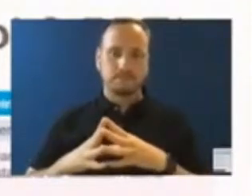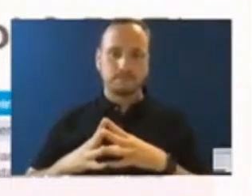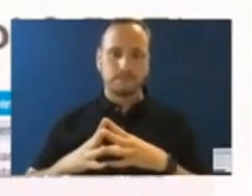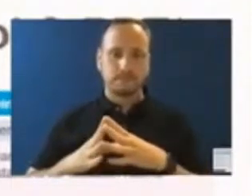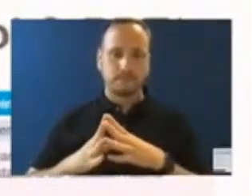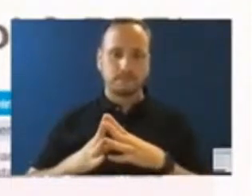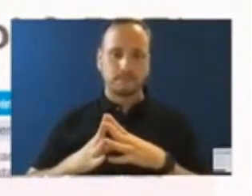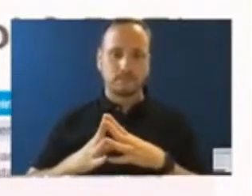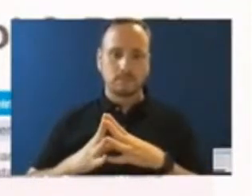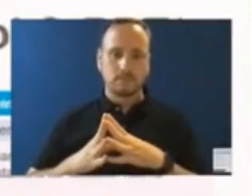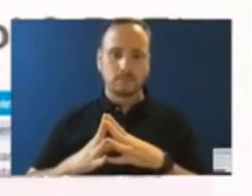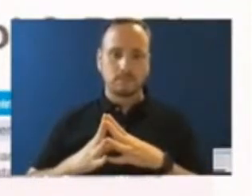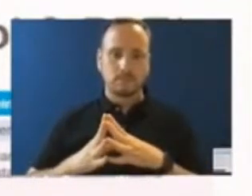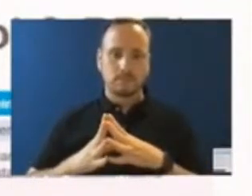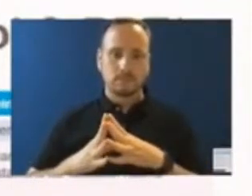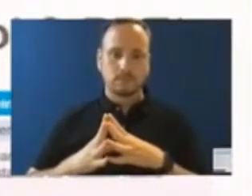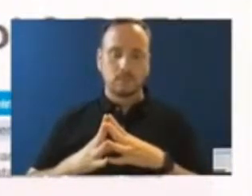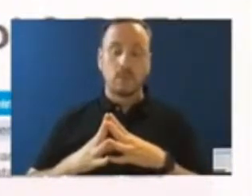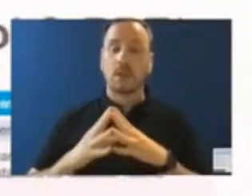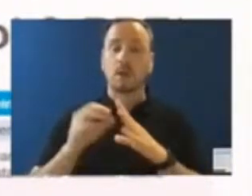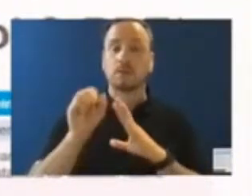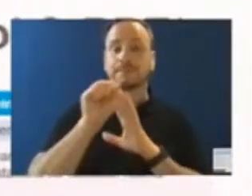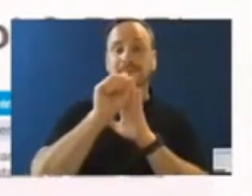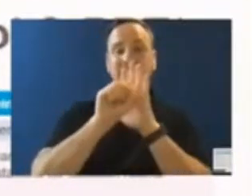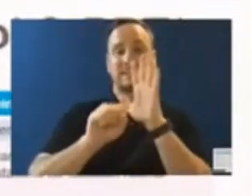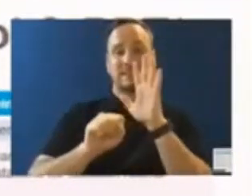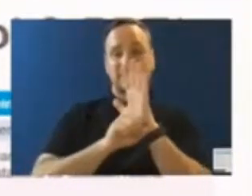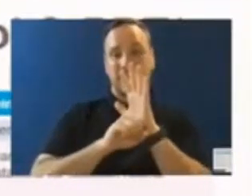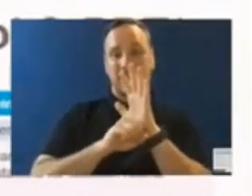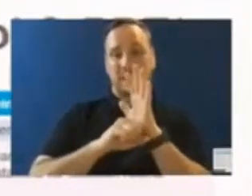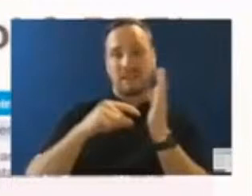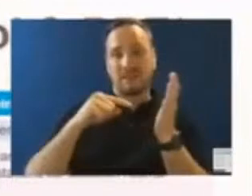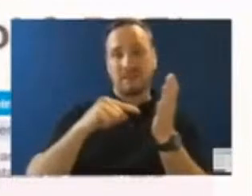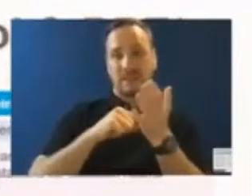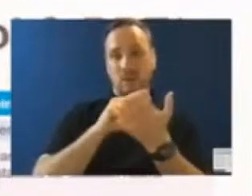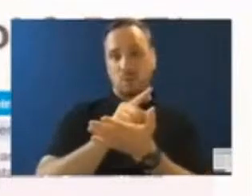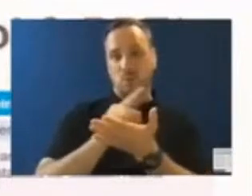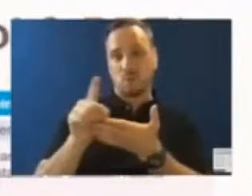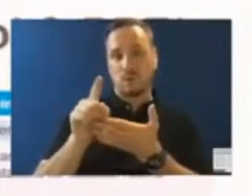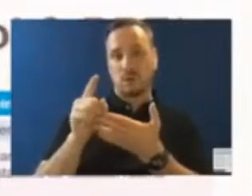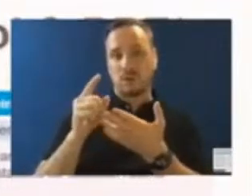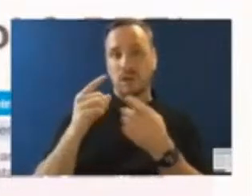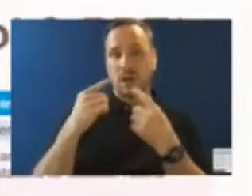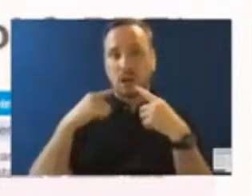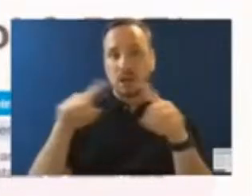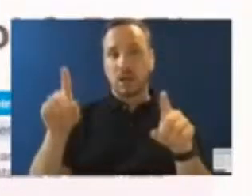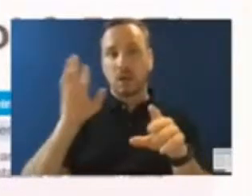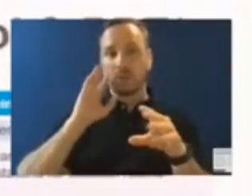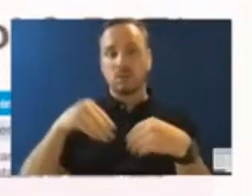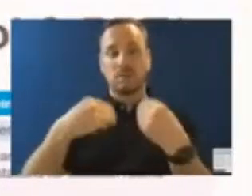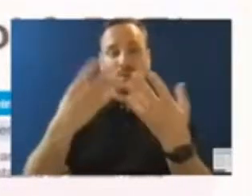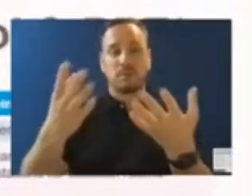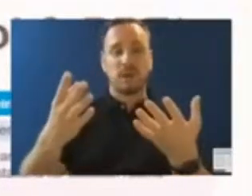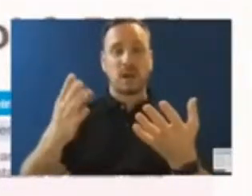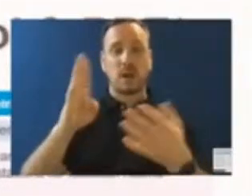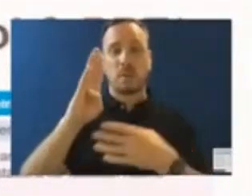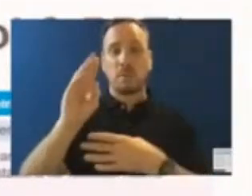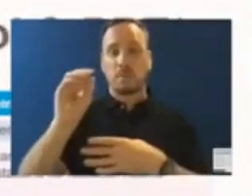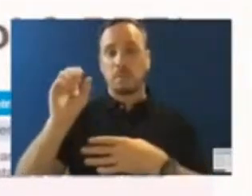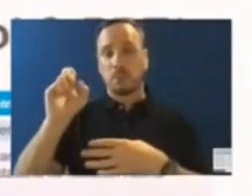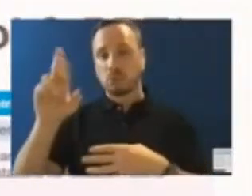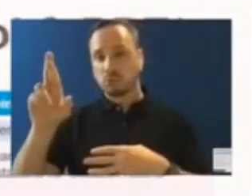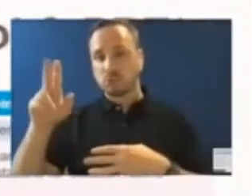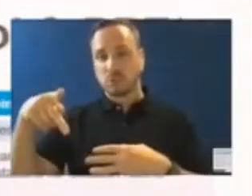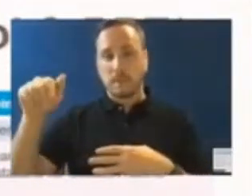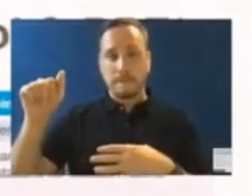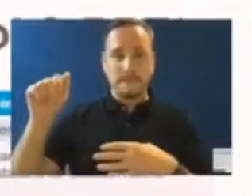The state has just this week announced that they are going to supply a booster pack more face shields and more surgical